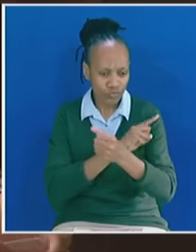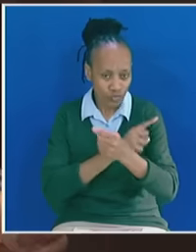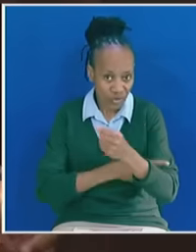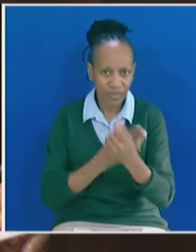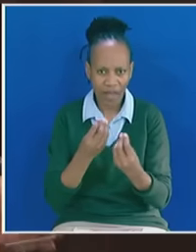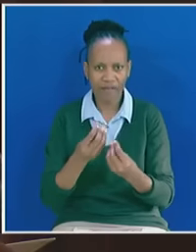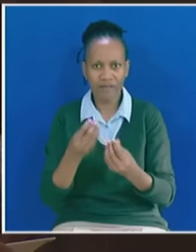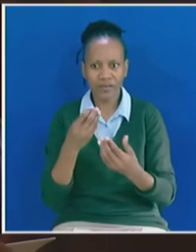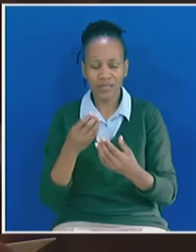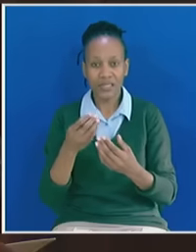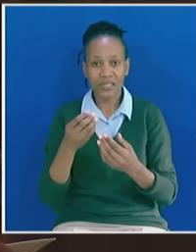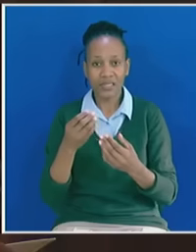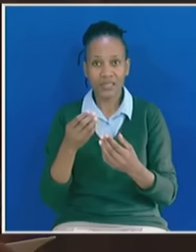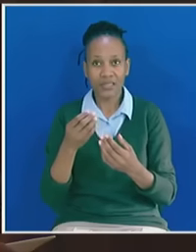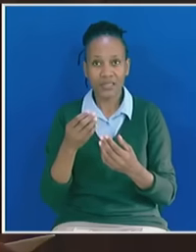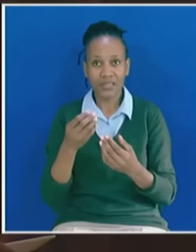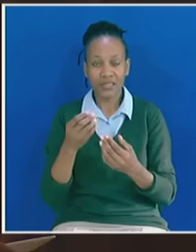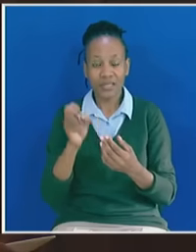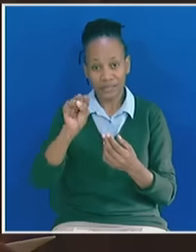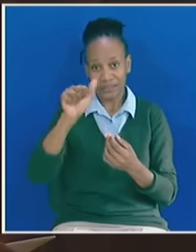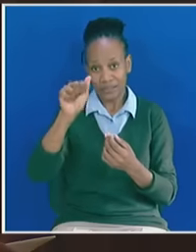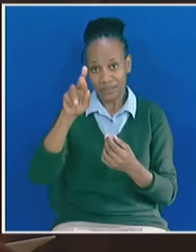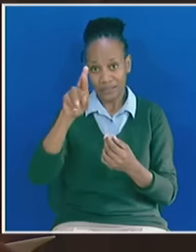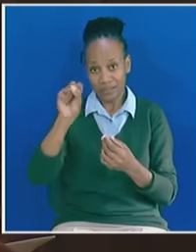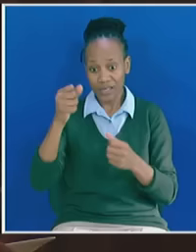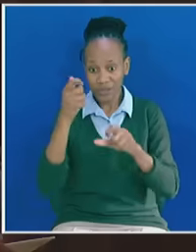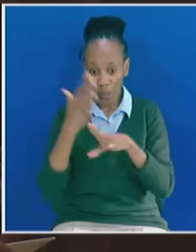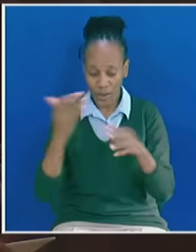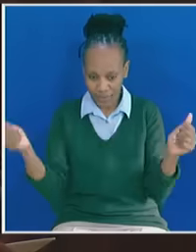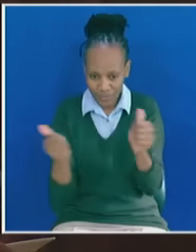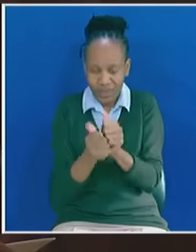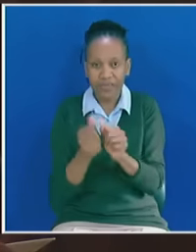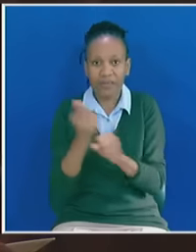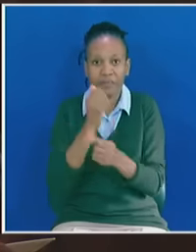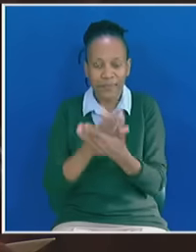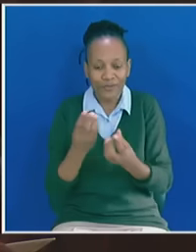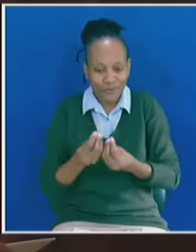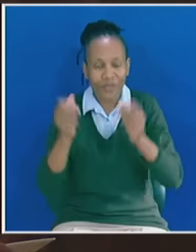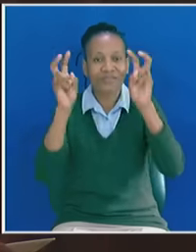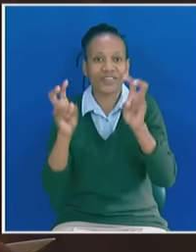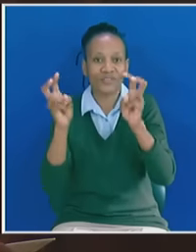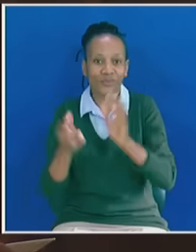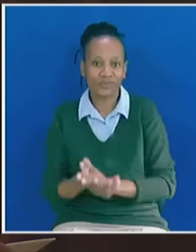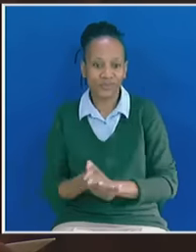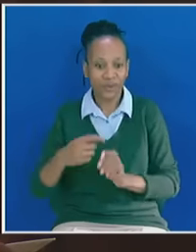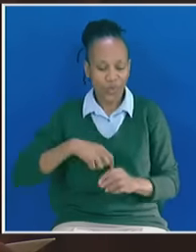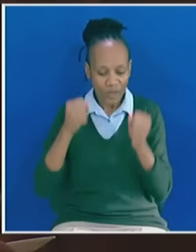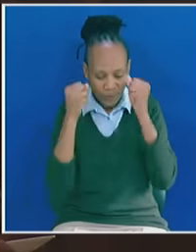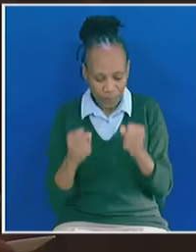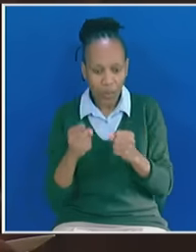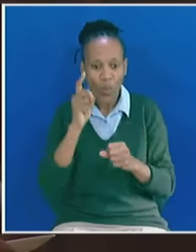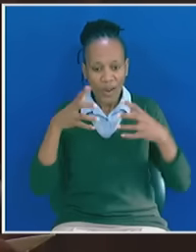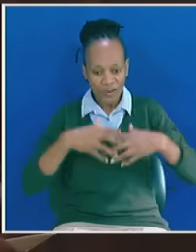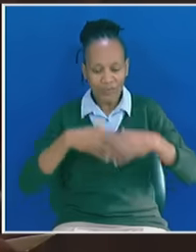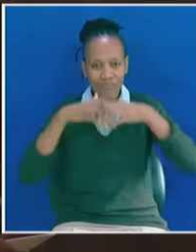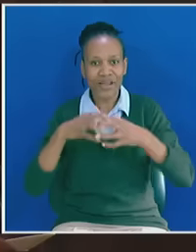African Revenue Services so that that capability is there to deal with our issues. We committed to create an